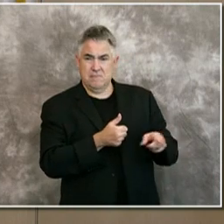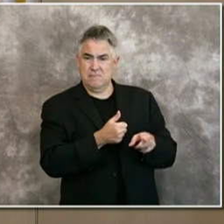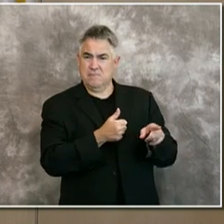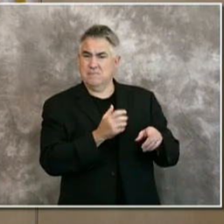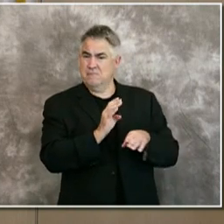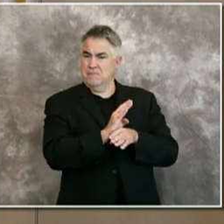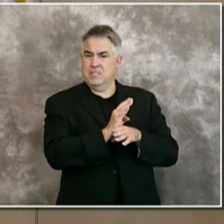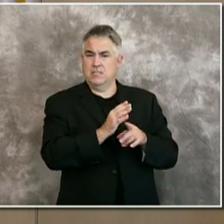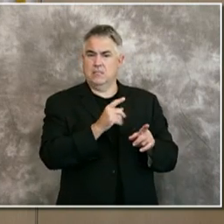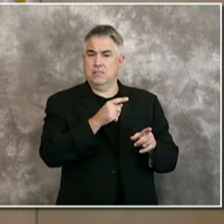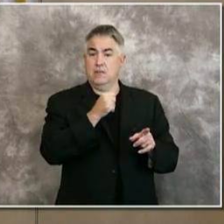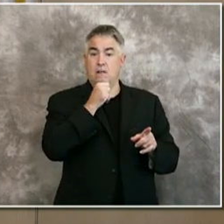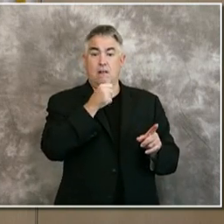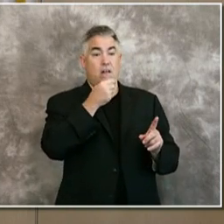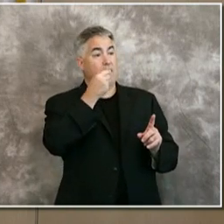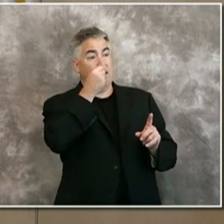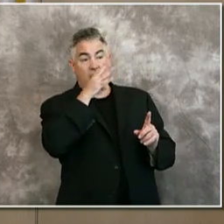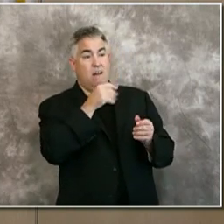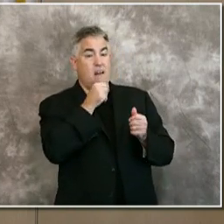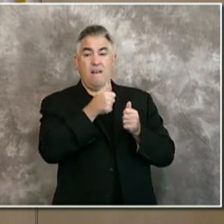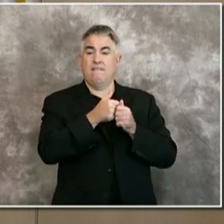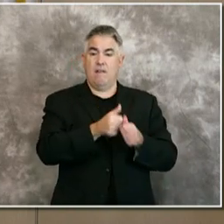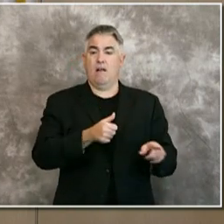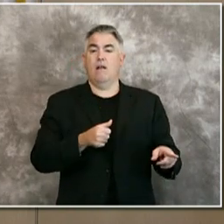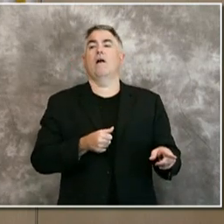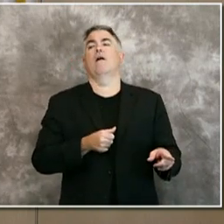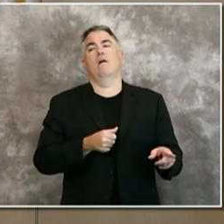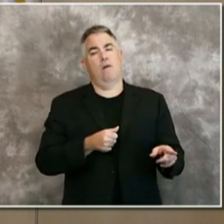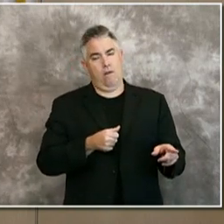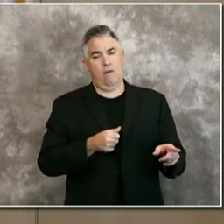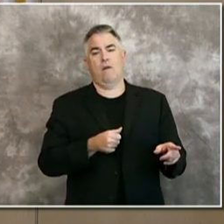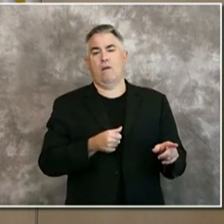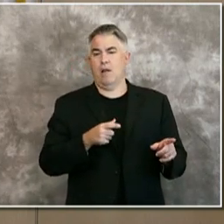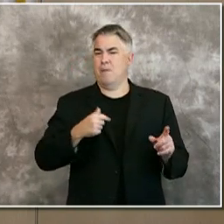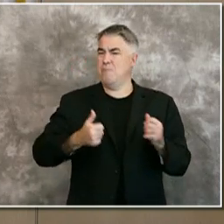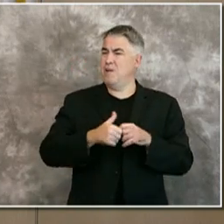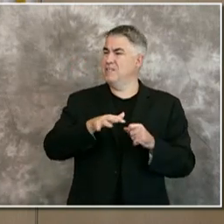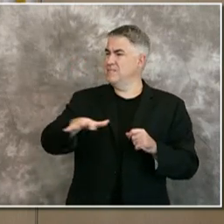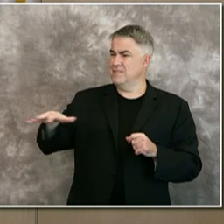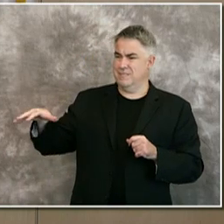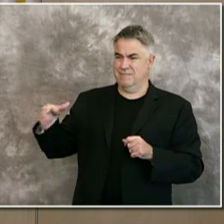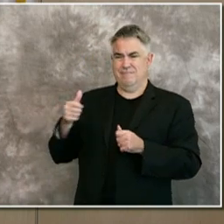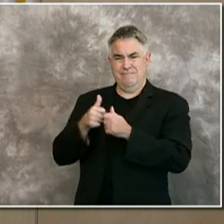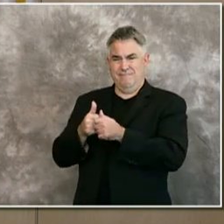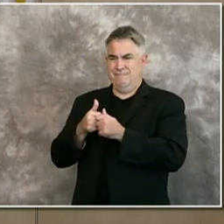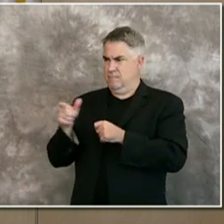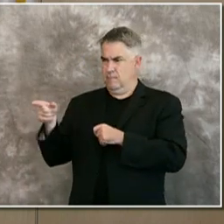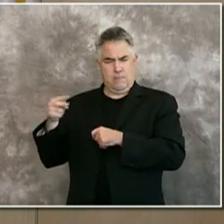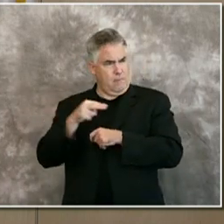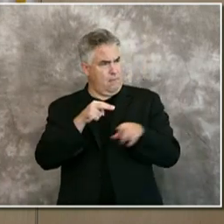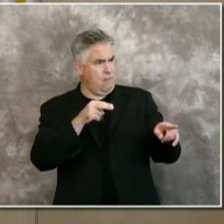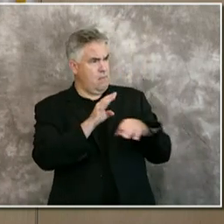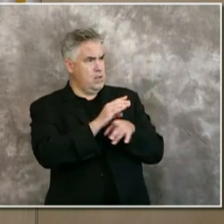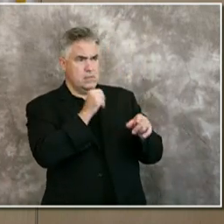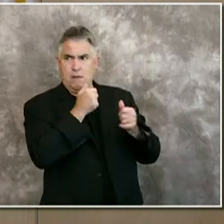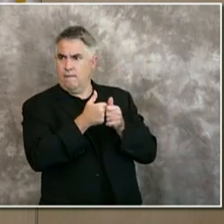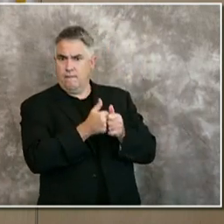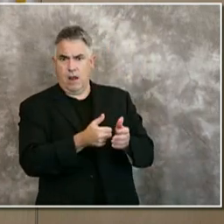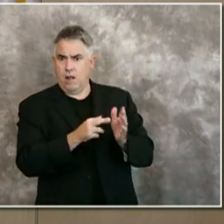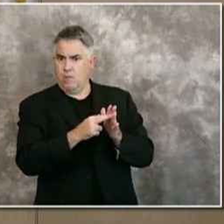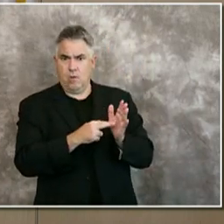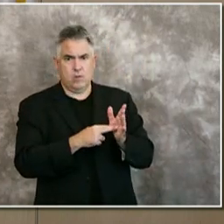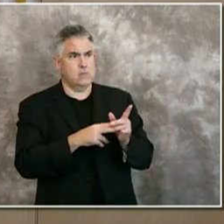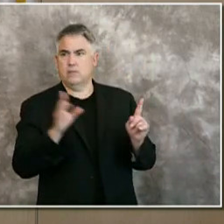guidelines. So everyone can play a part. If you see something that does not meet our guidelines, let us